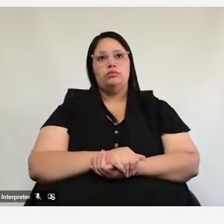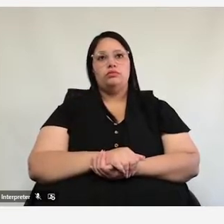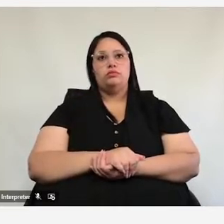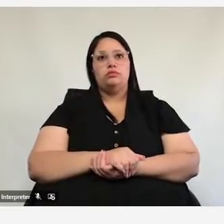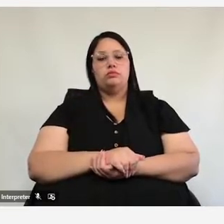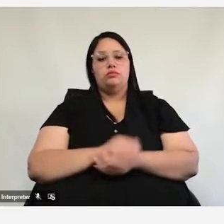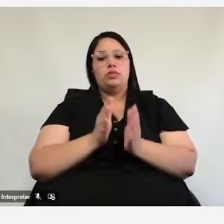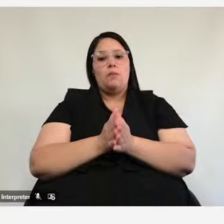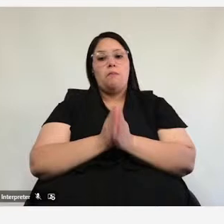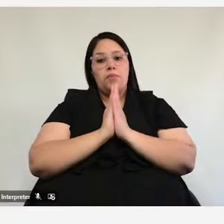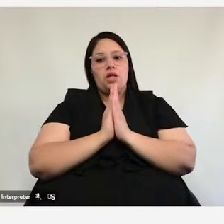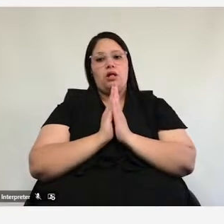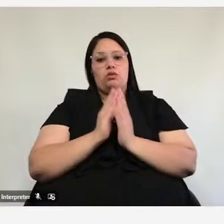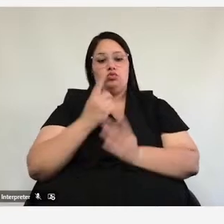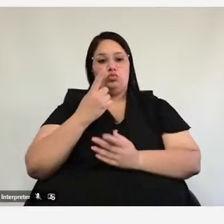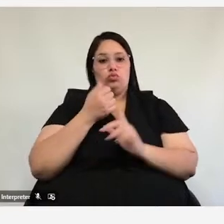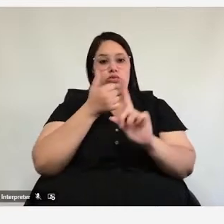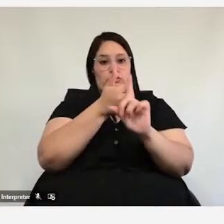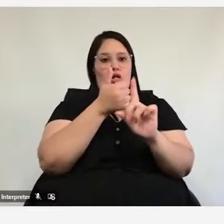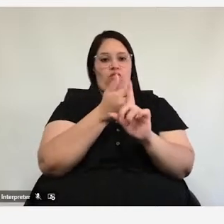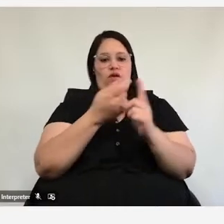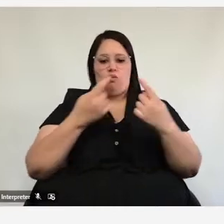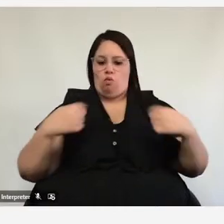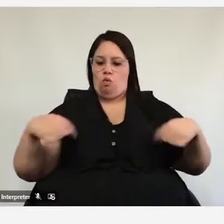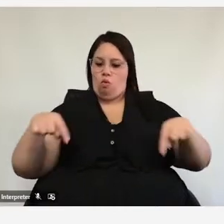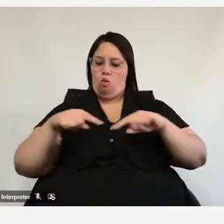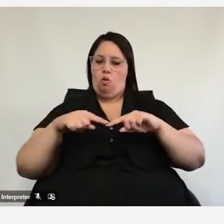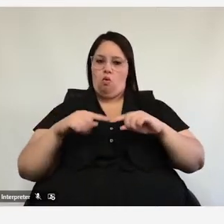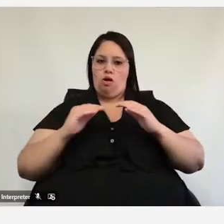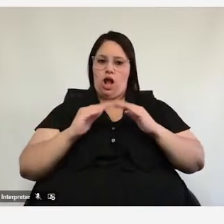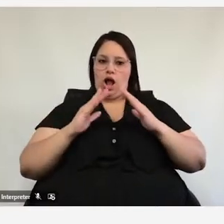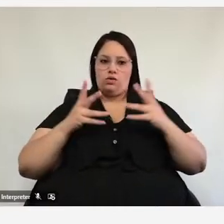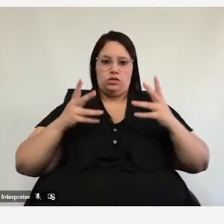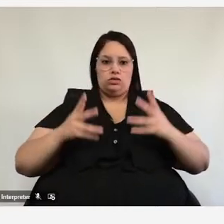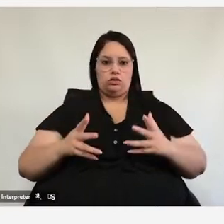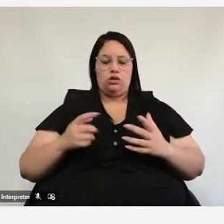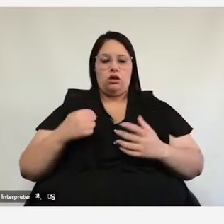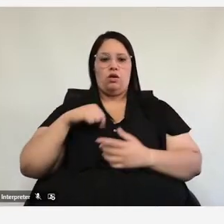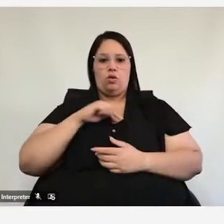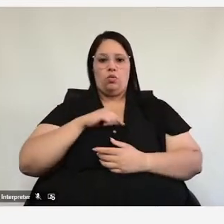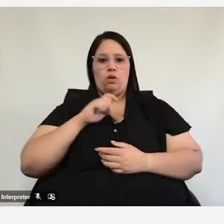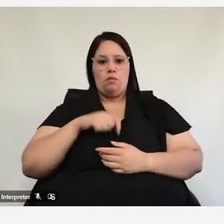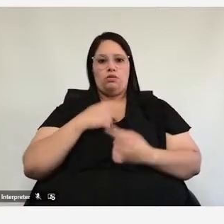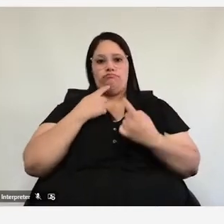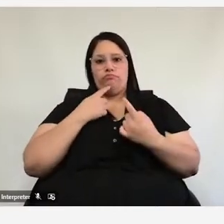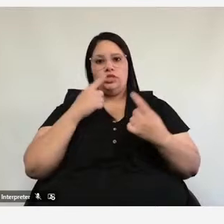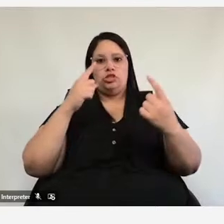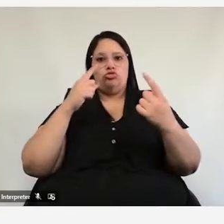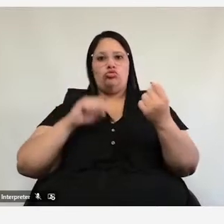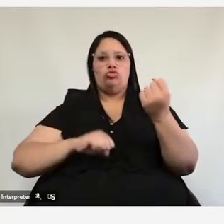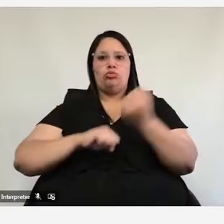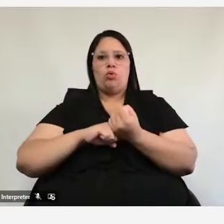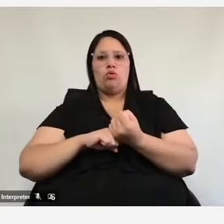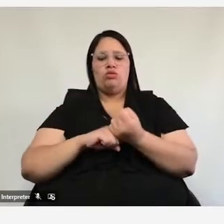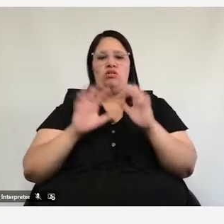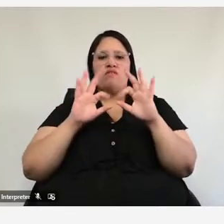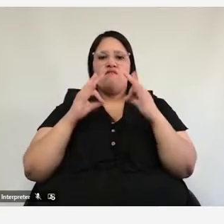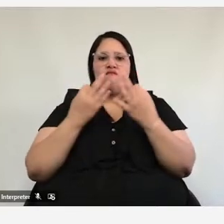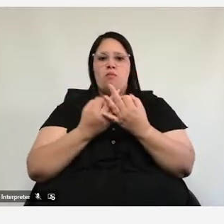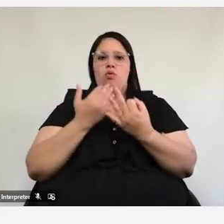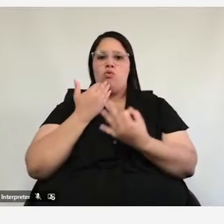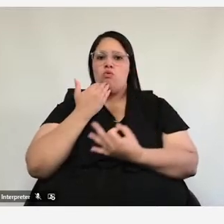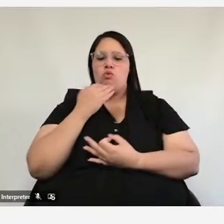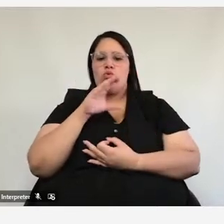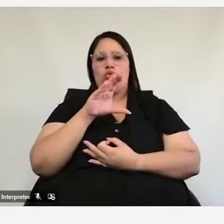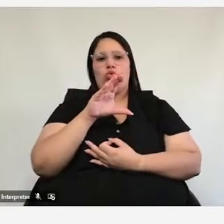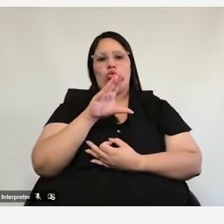yourself and all of us in this House that we send our message of support to the family of